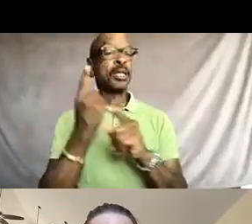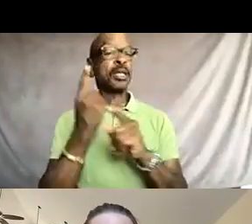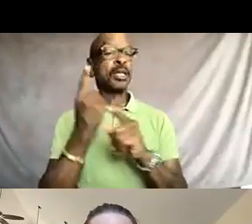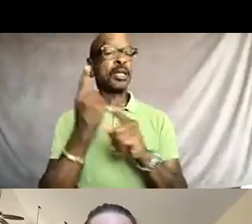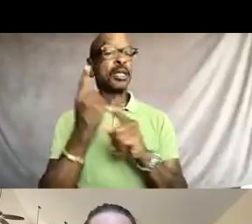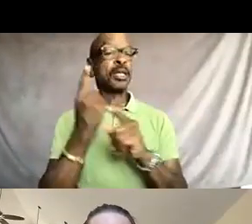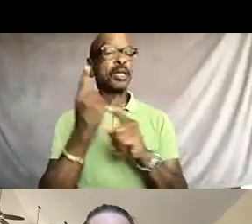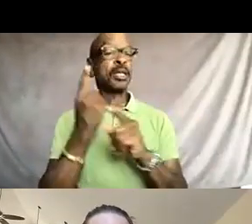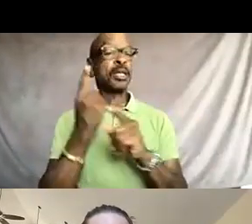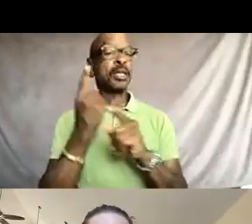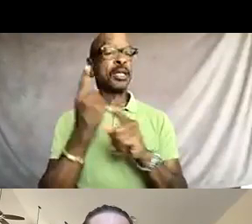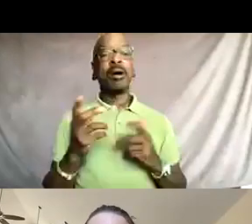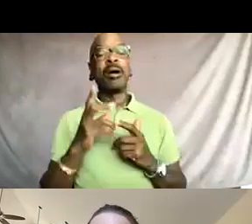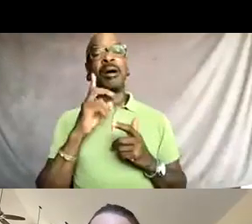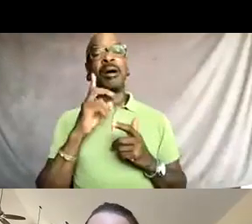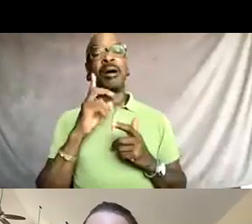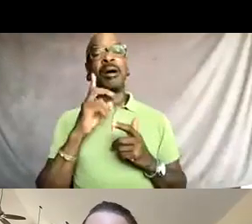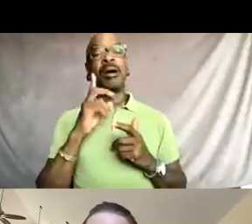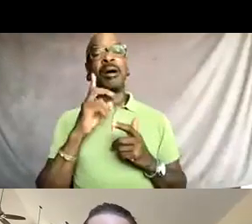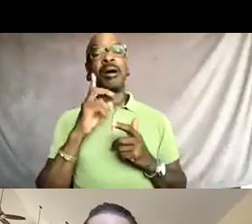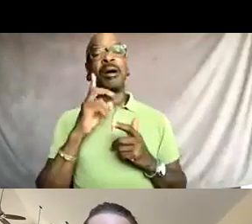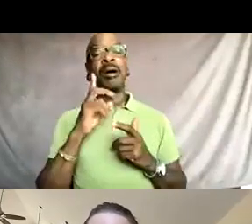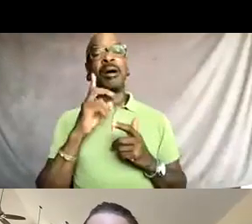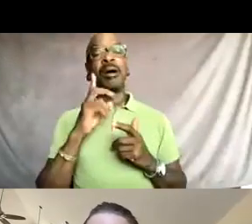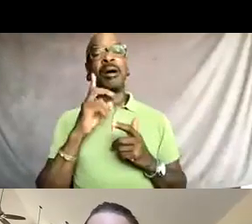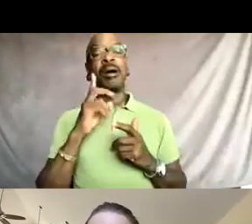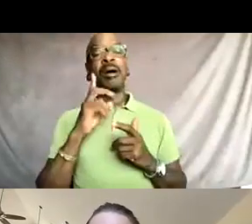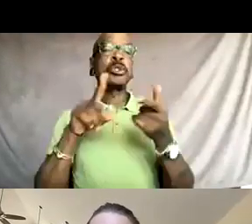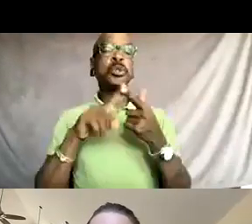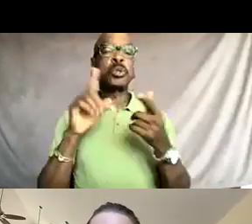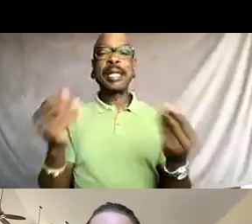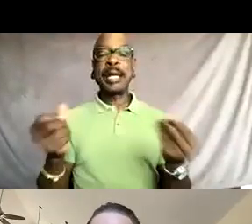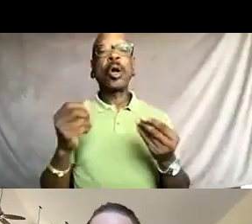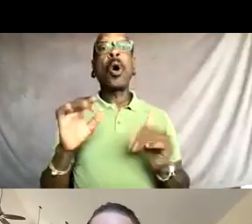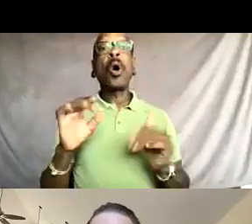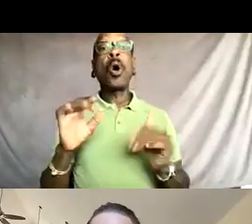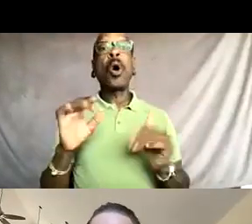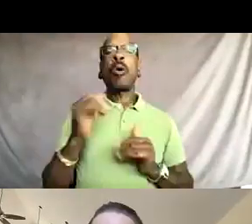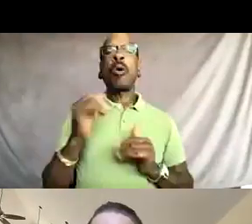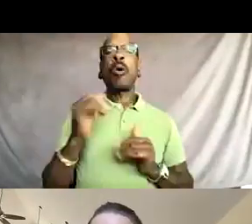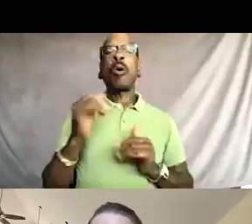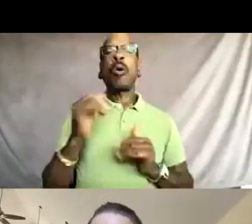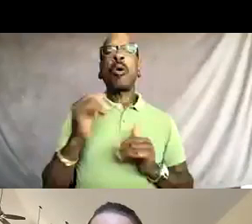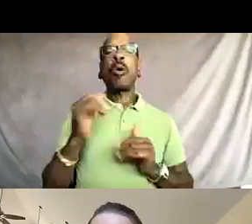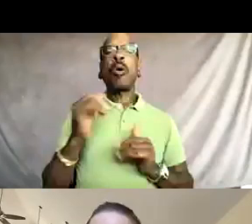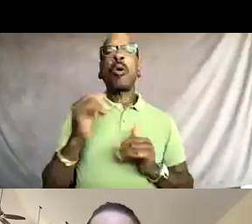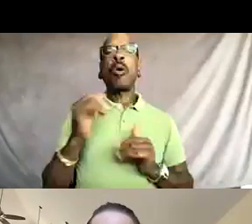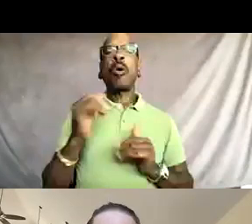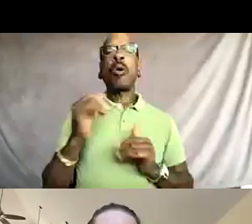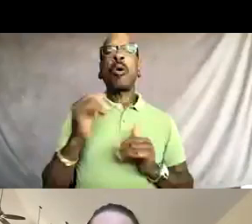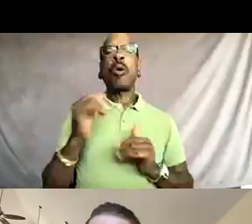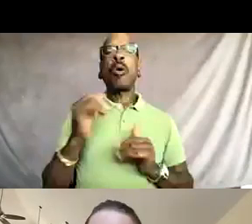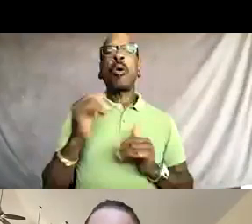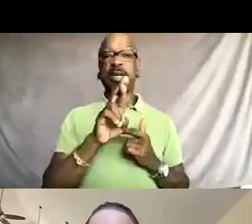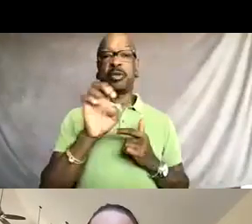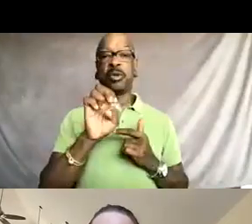to land. And oh, and by the way, what I didn't mention about the Radical Real Estate Law School is these 4 activists are becoming,